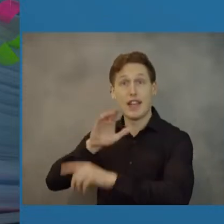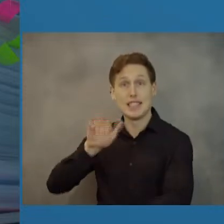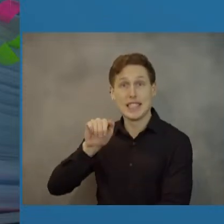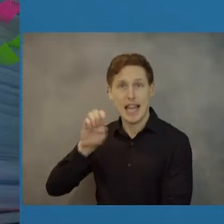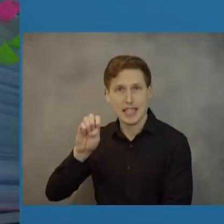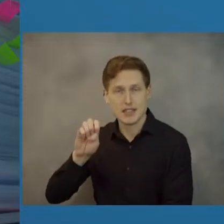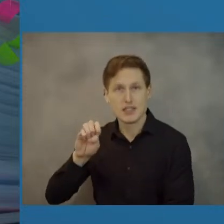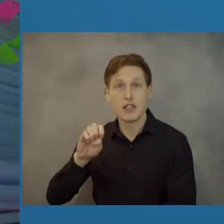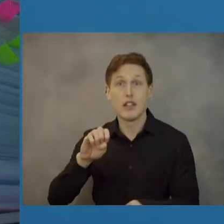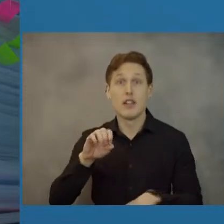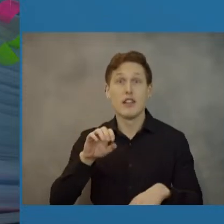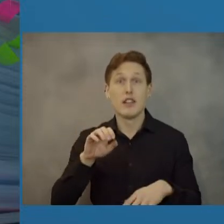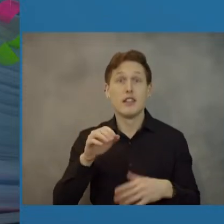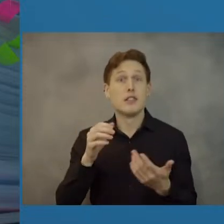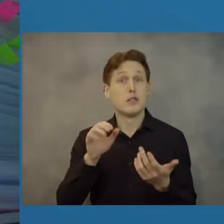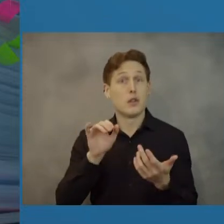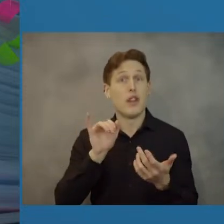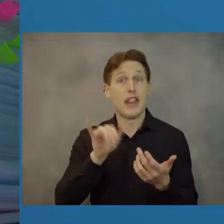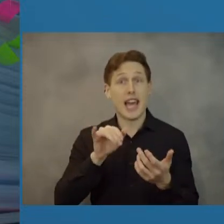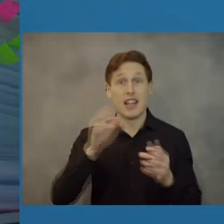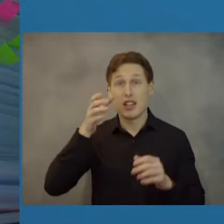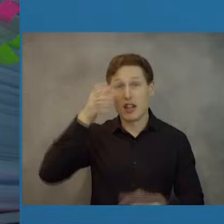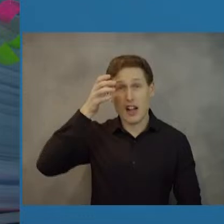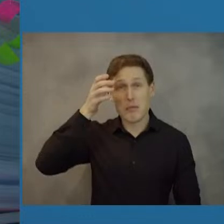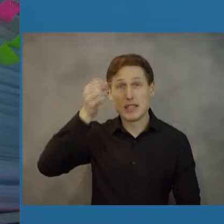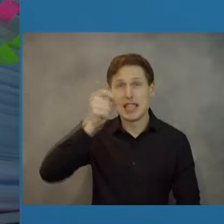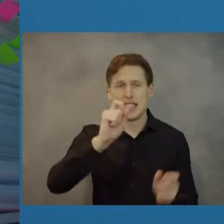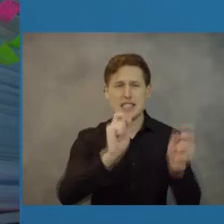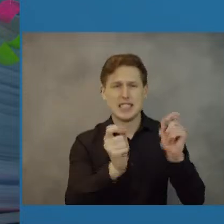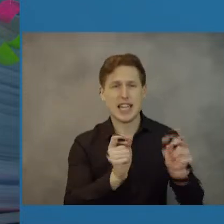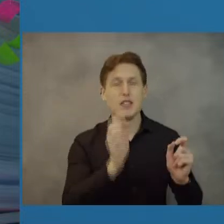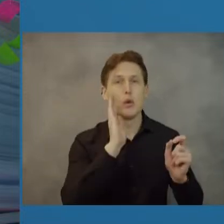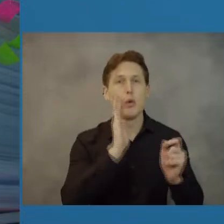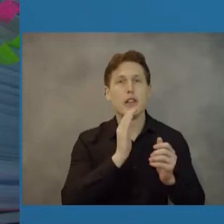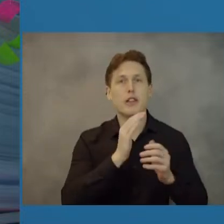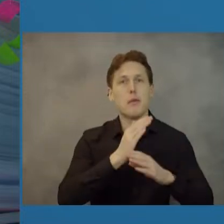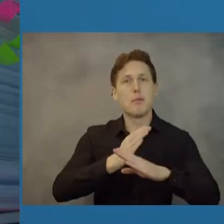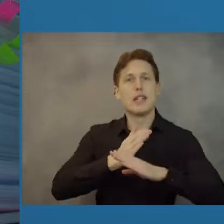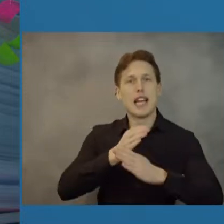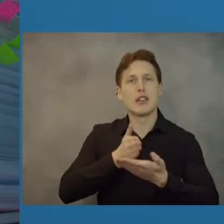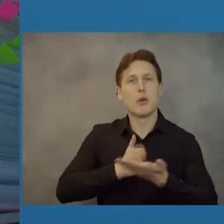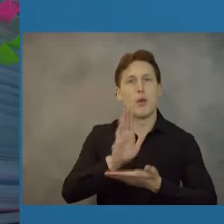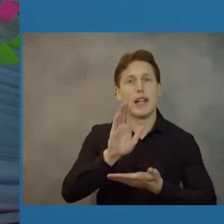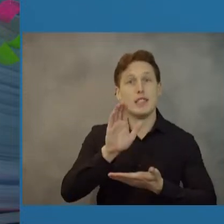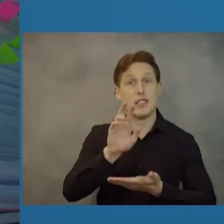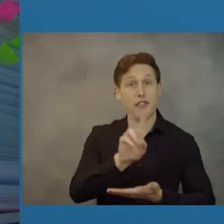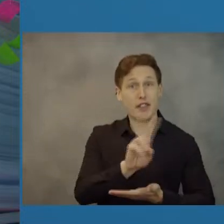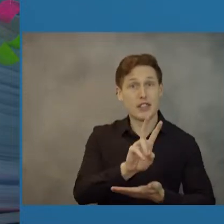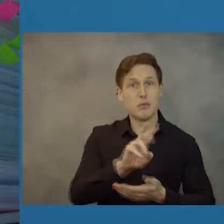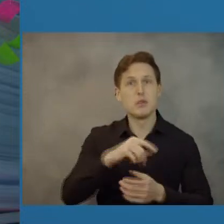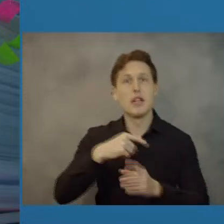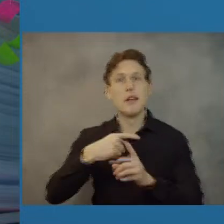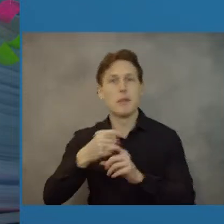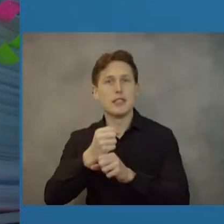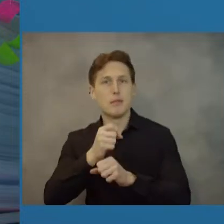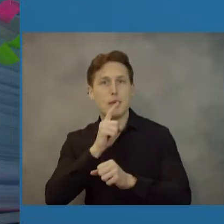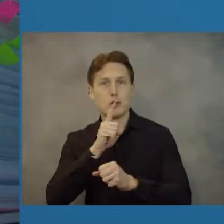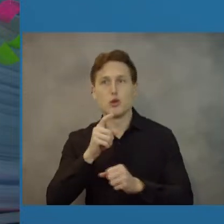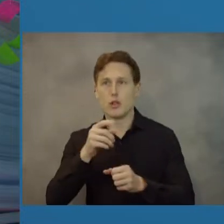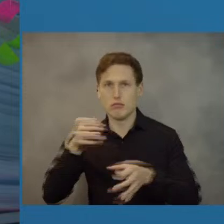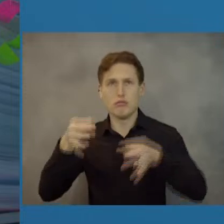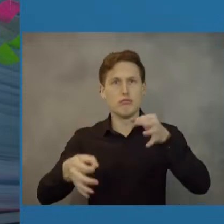protect defendants' rights, which is important to me, while ensuring that victims get the justice they deserve. And I want to